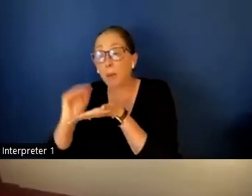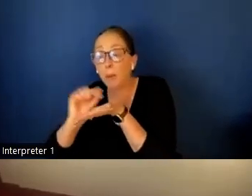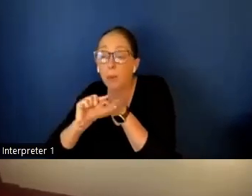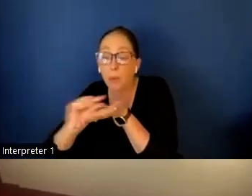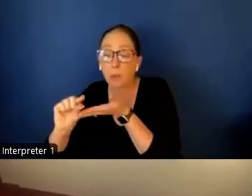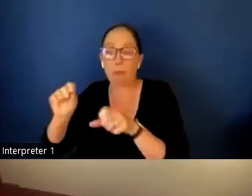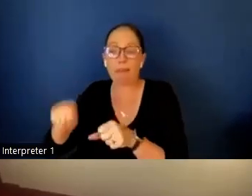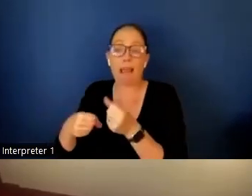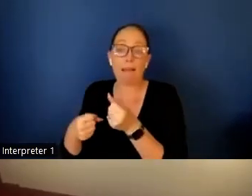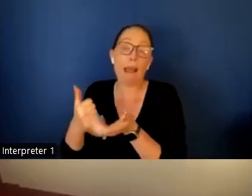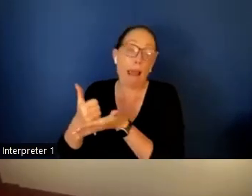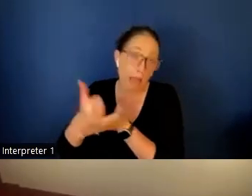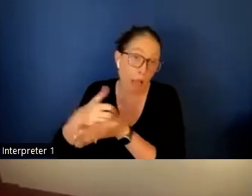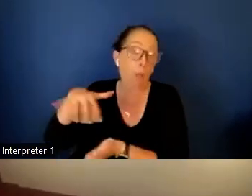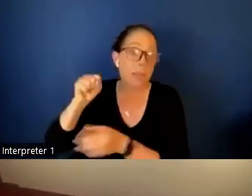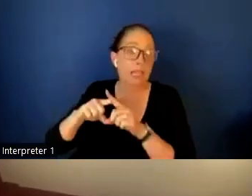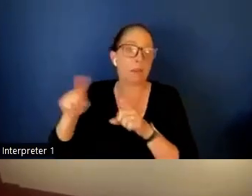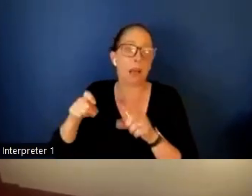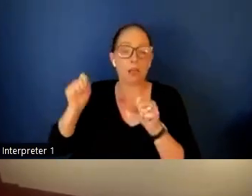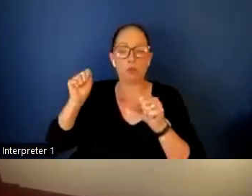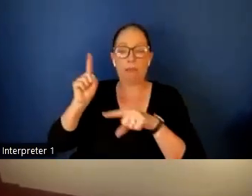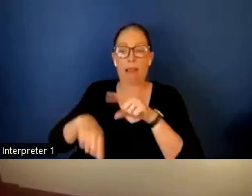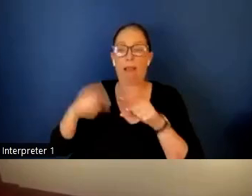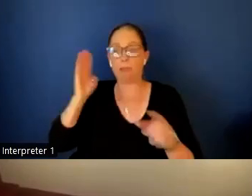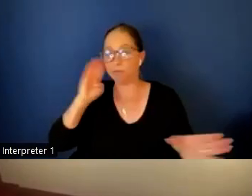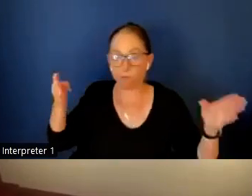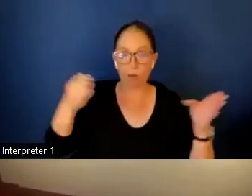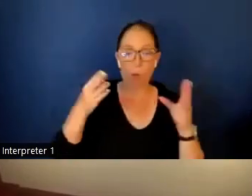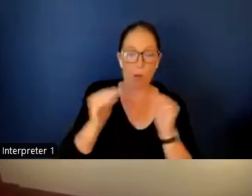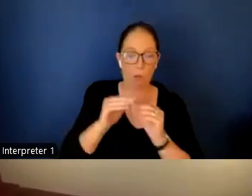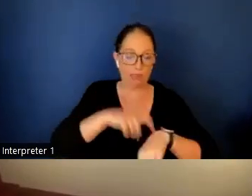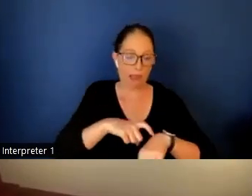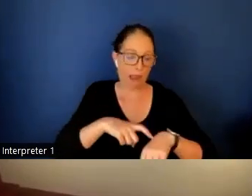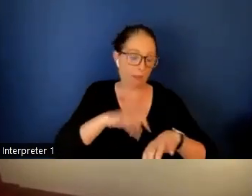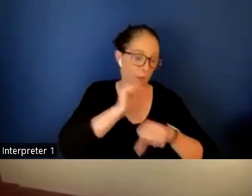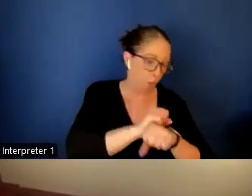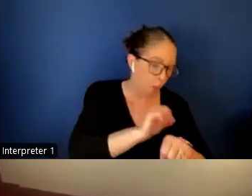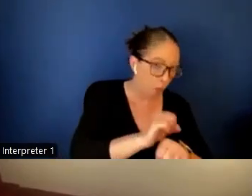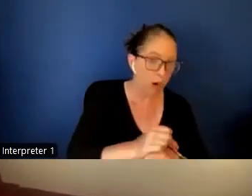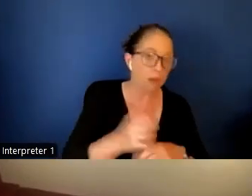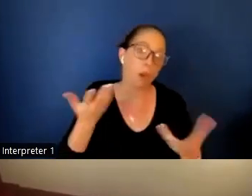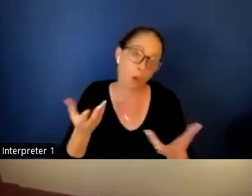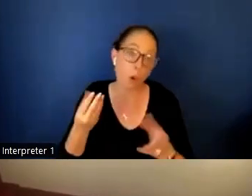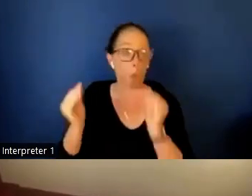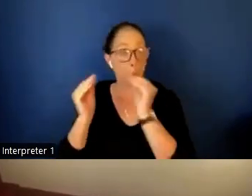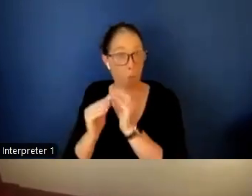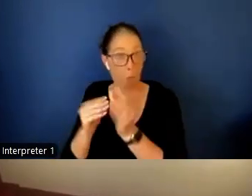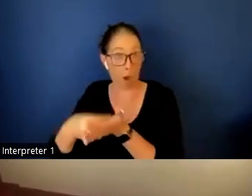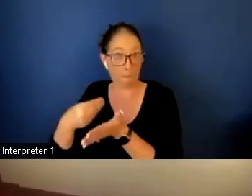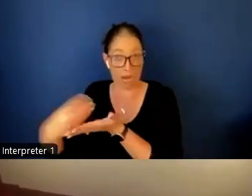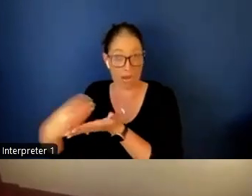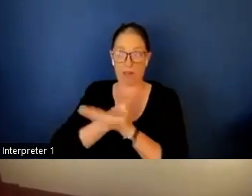could engage your own work and transformatively put something on to bring in the kind of money at the end of the cliff.